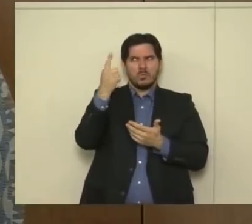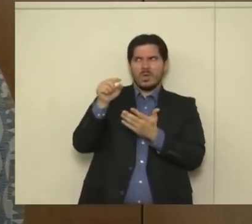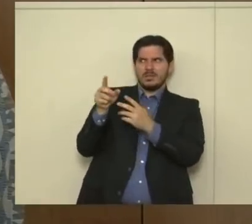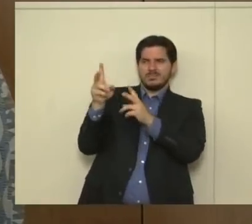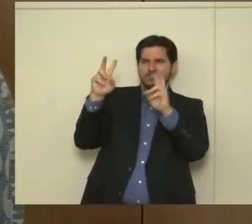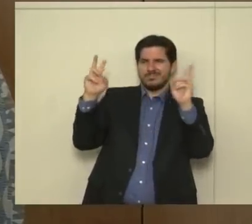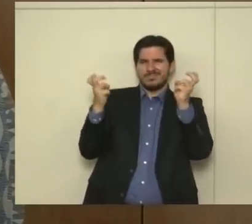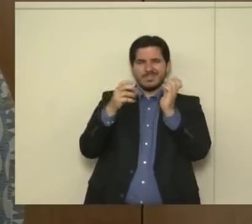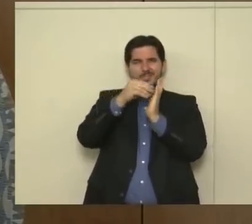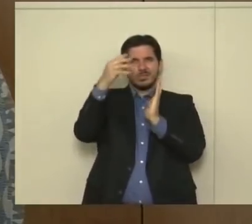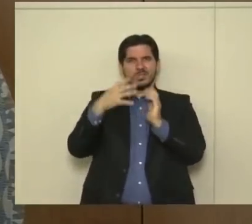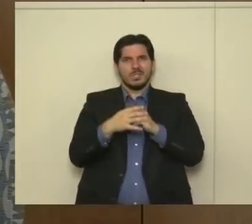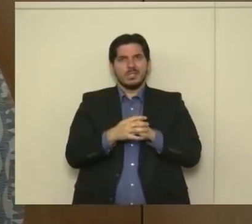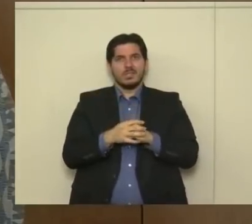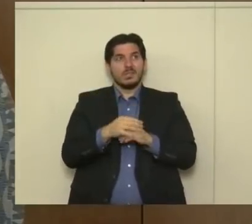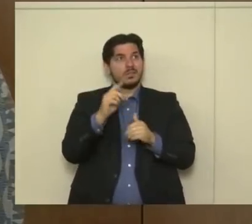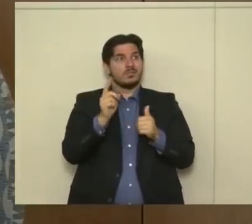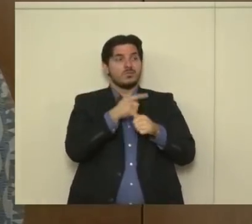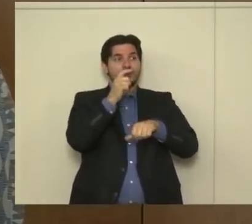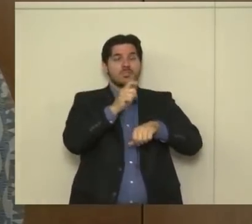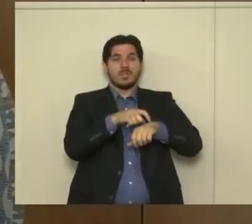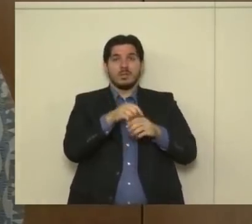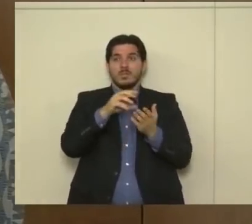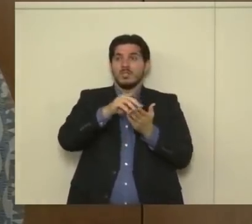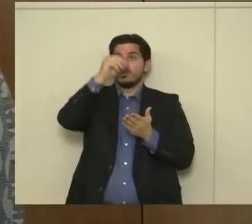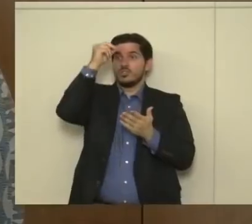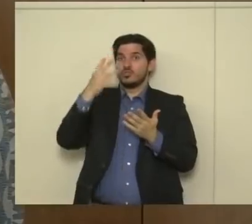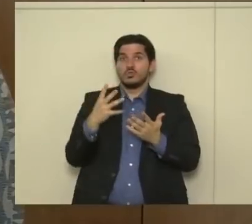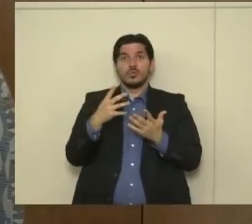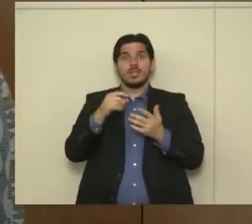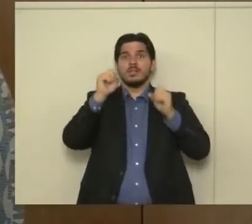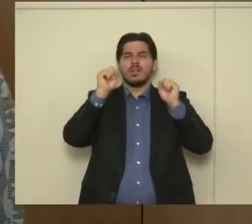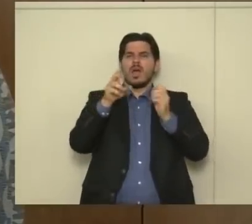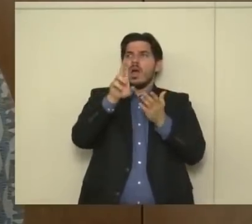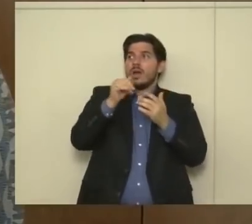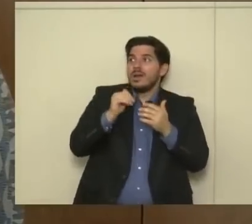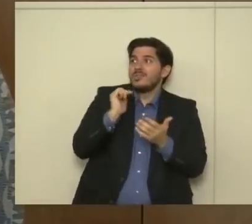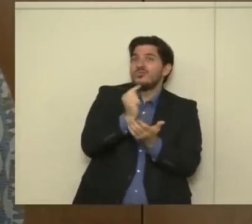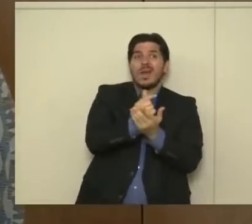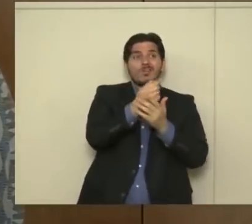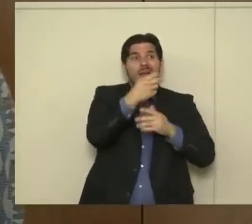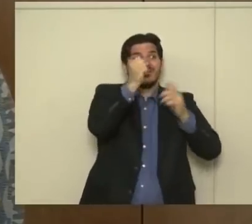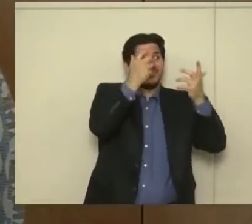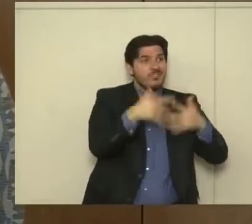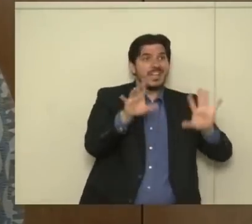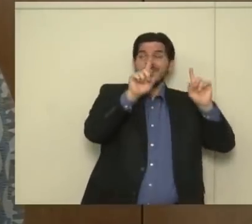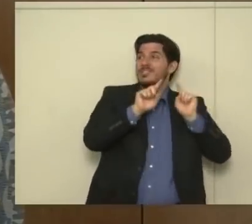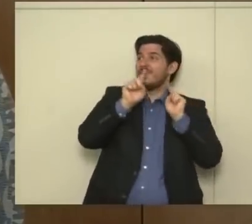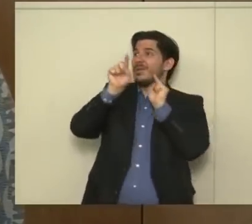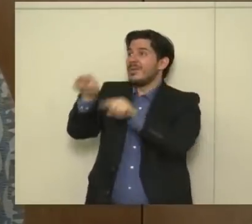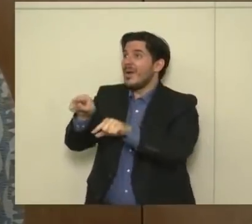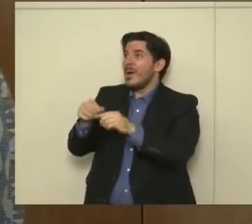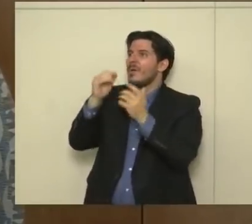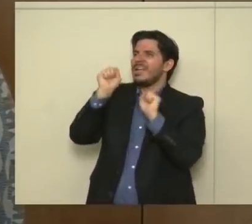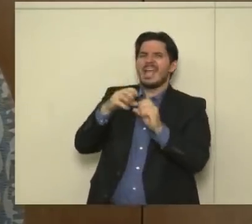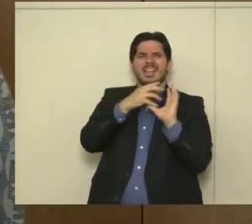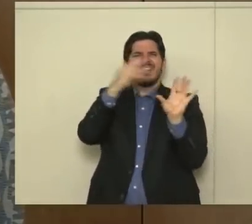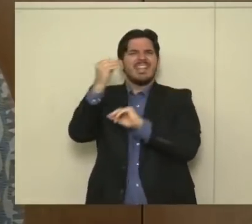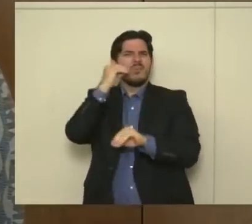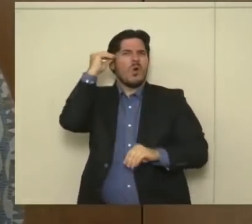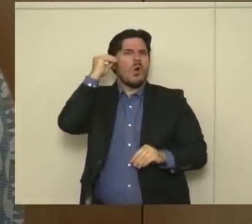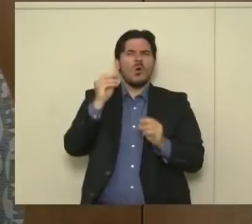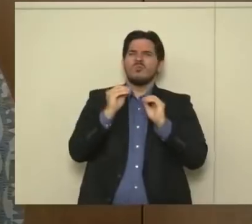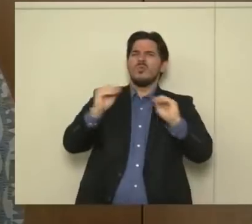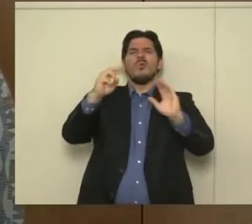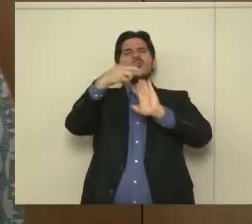ever, students are getting to leave home and have a little independence, and then they're told, don't leave your dorm room, don't meet anybody else, don't